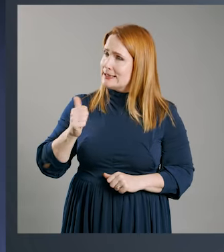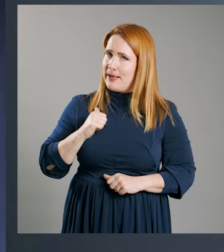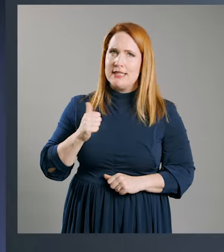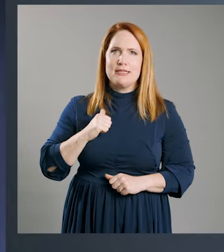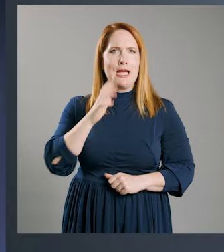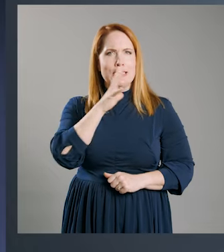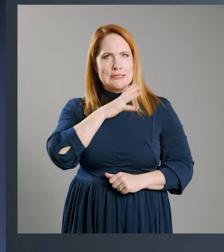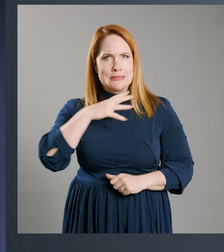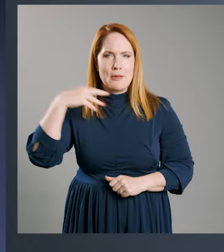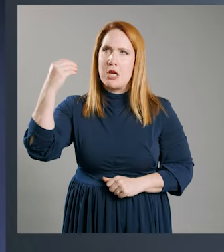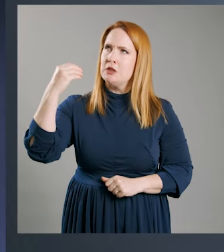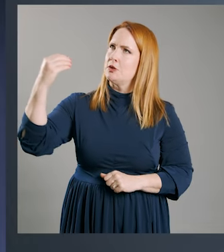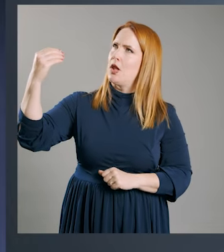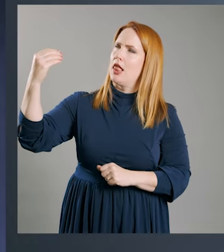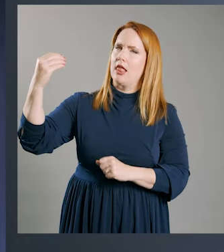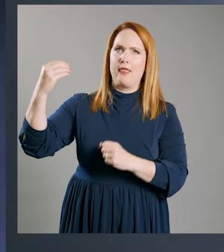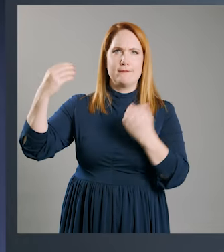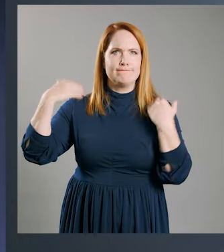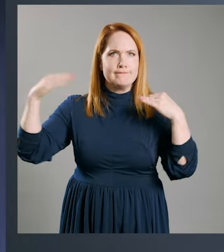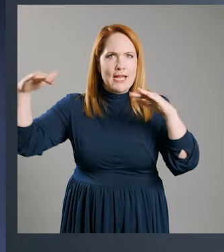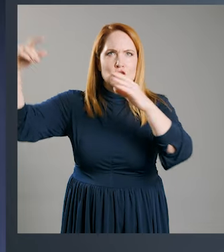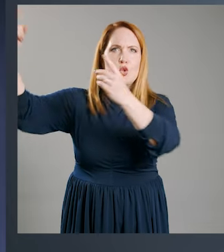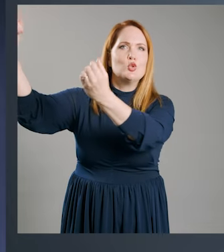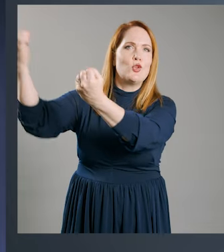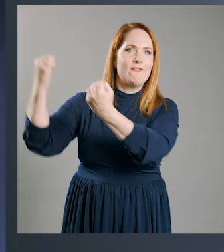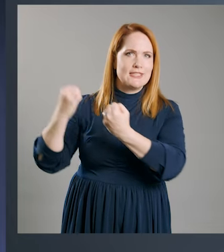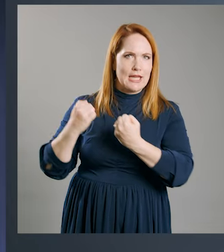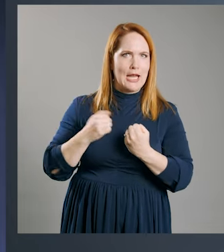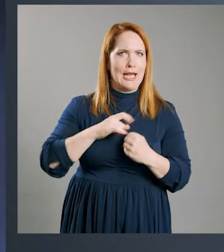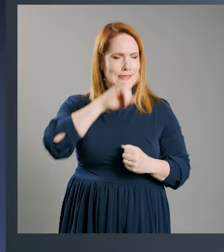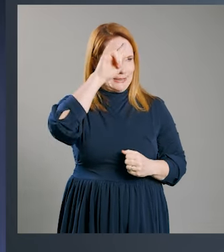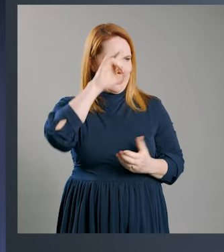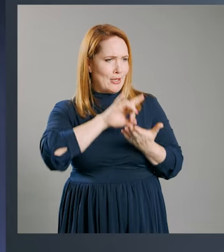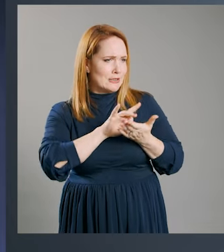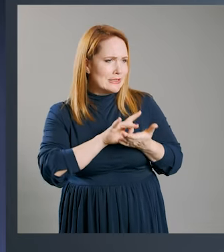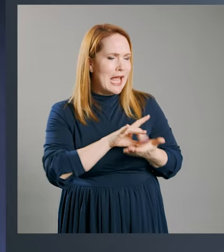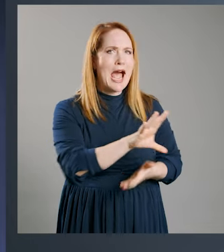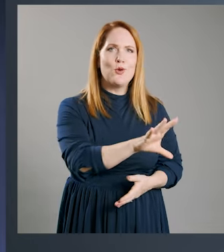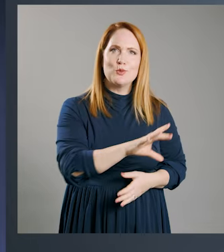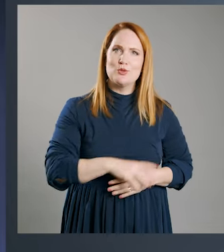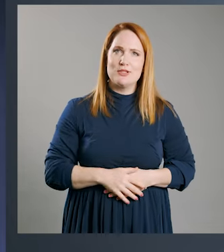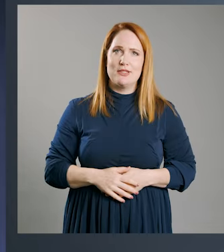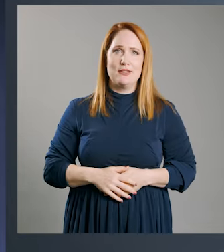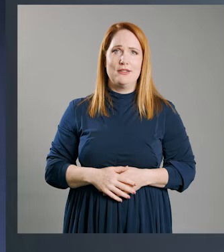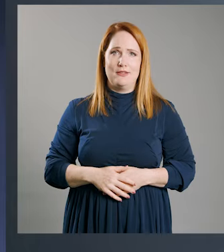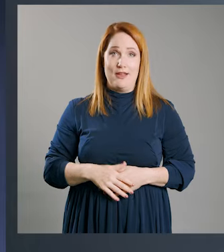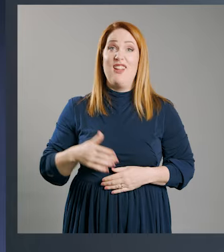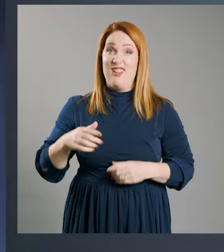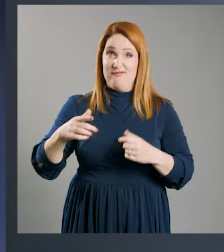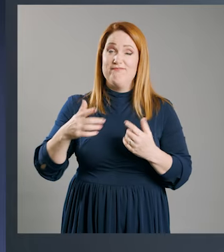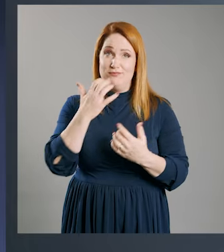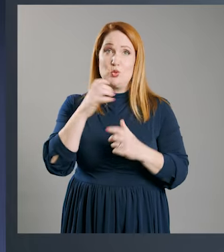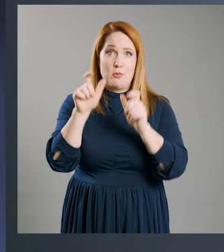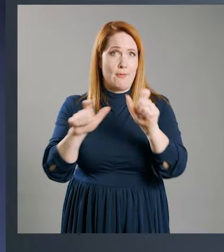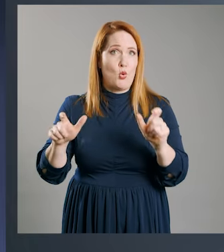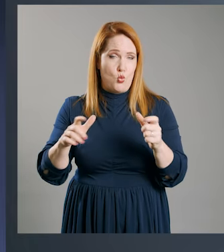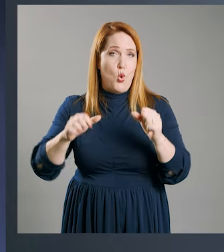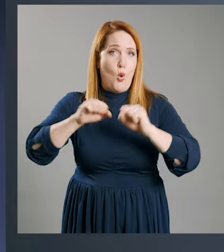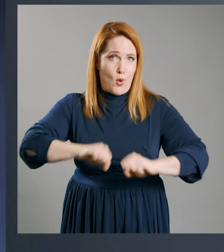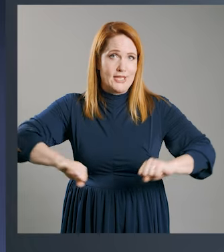for spiritual revelation, for angelic visitations, for demonic deliverance, for miracles. They were all waiting for that to